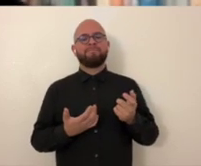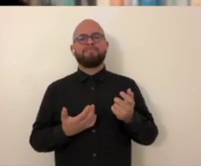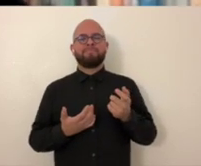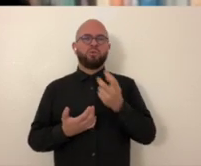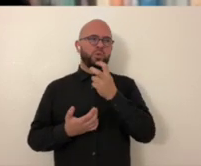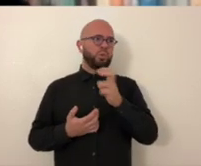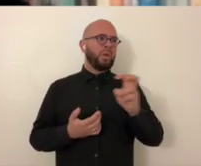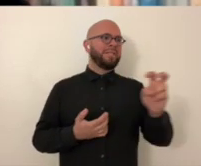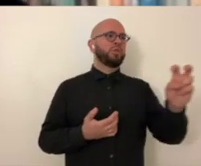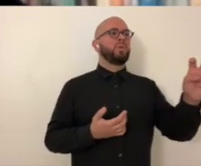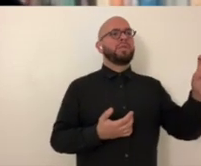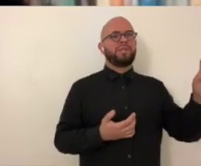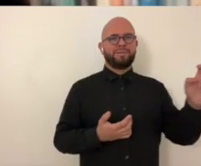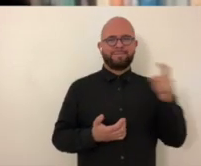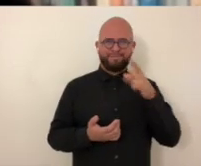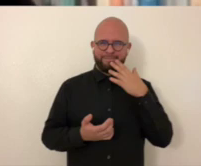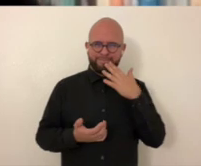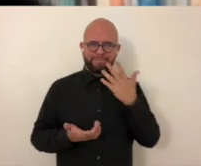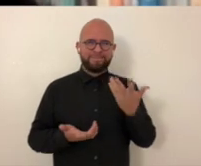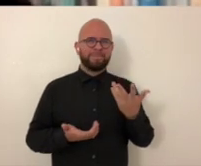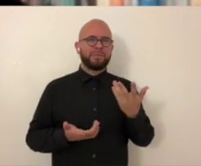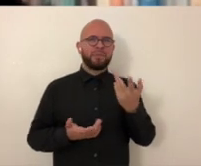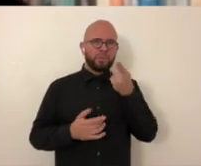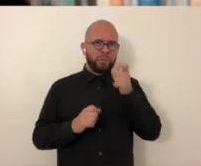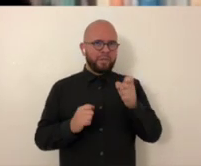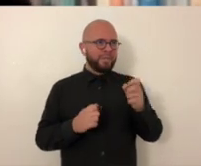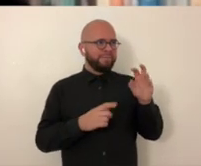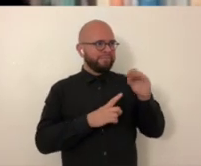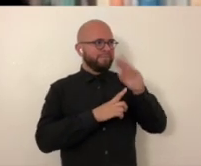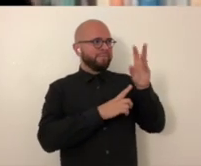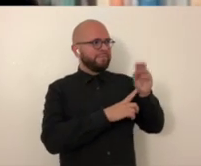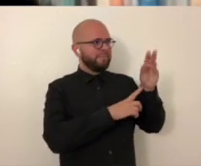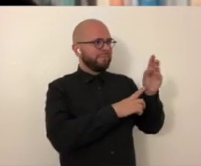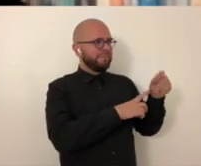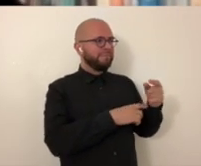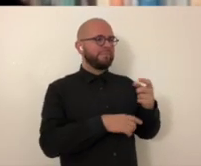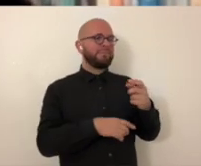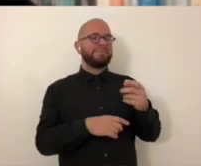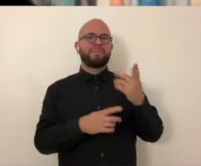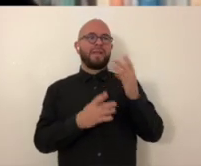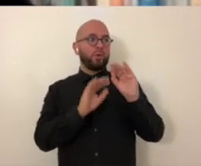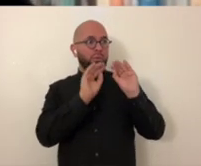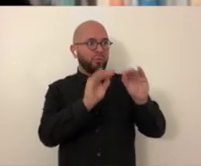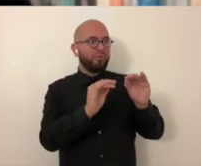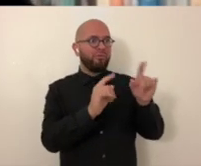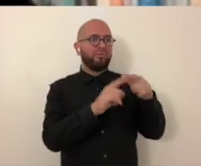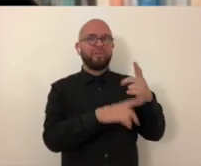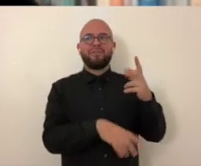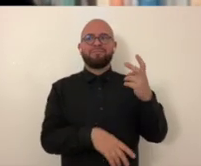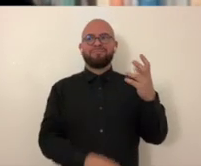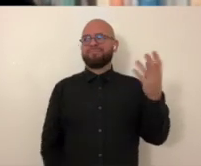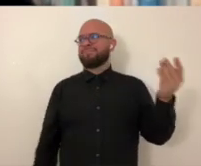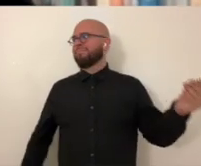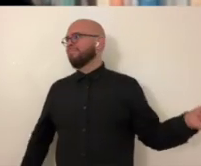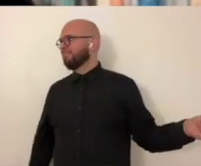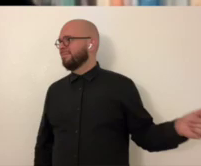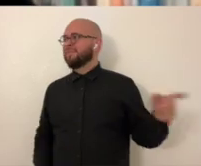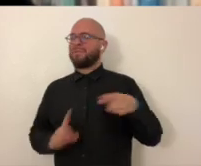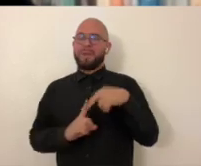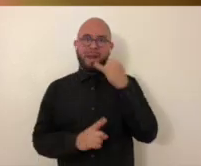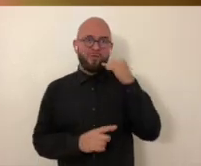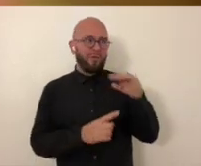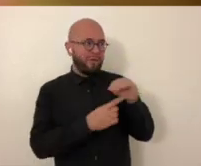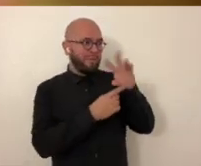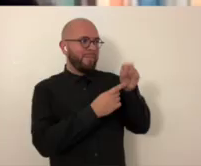necessarily transitory, but that way you can have the picture for as long as you